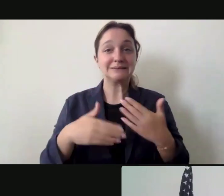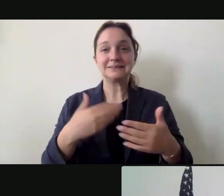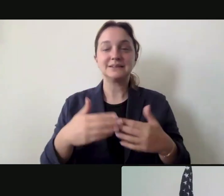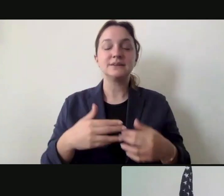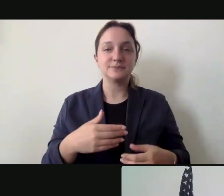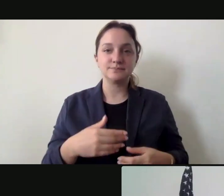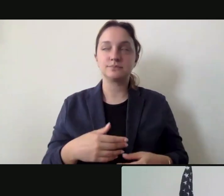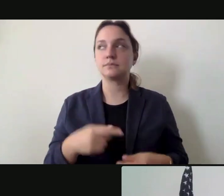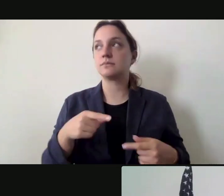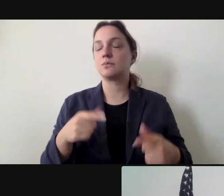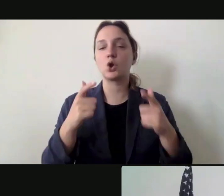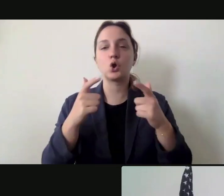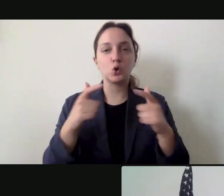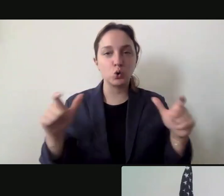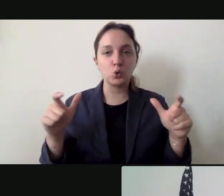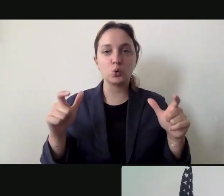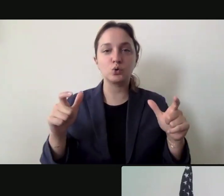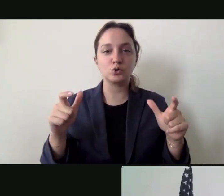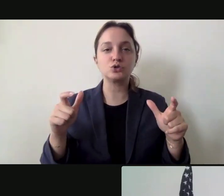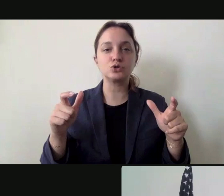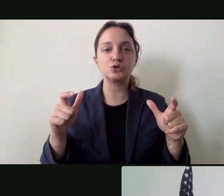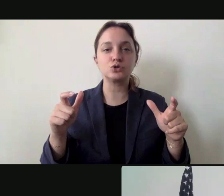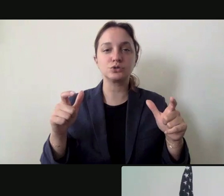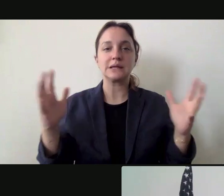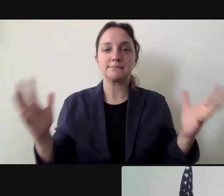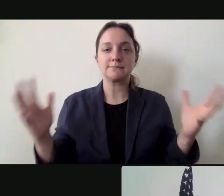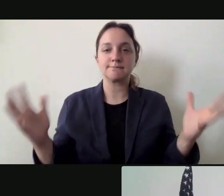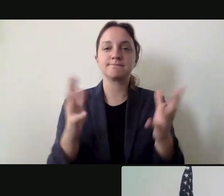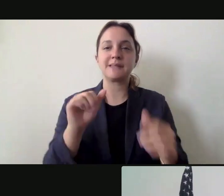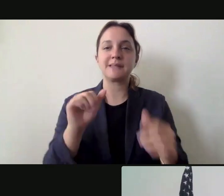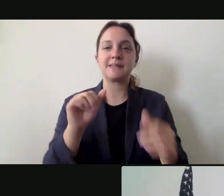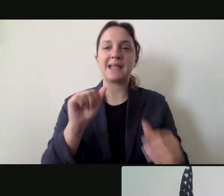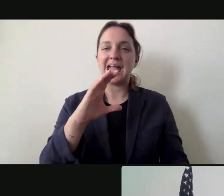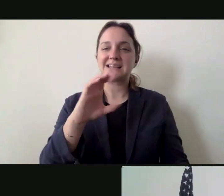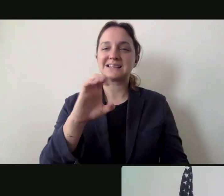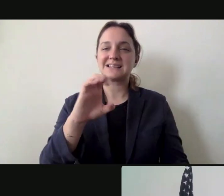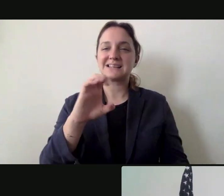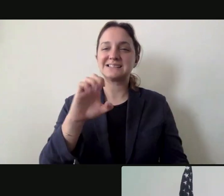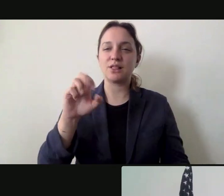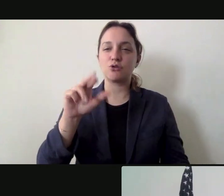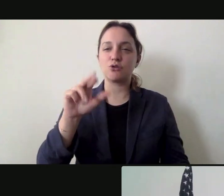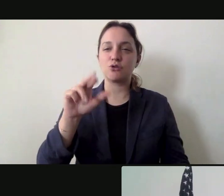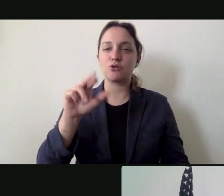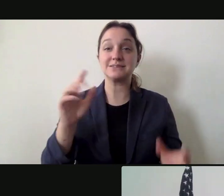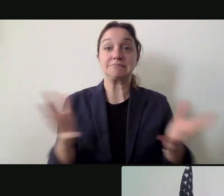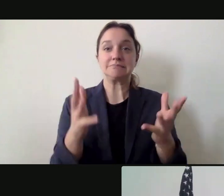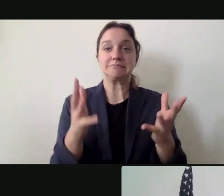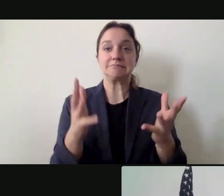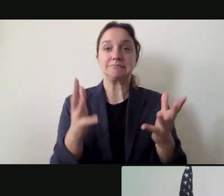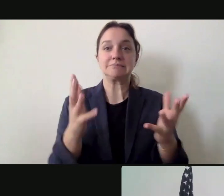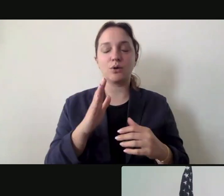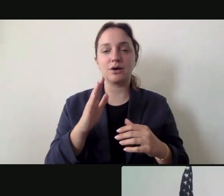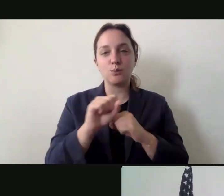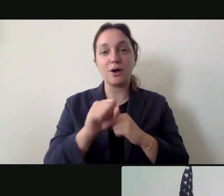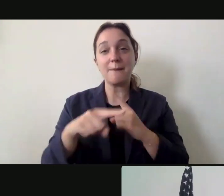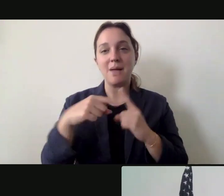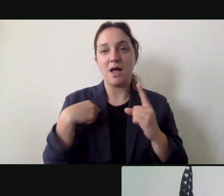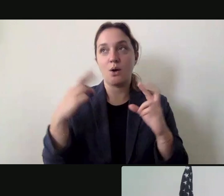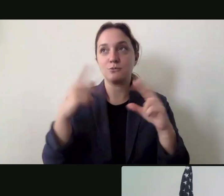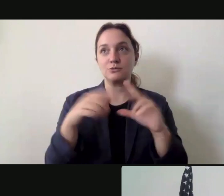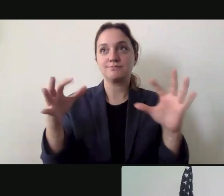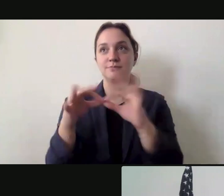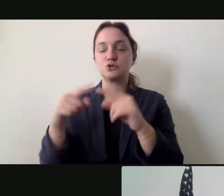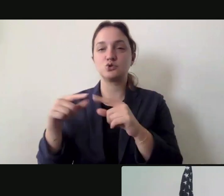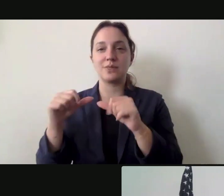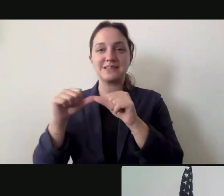is a huge accelerant to the work that we're doing here, and I just attach it to the sustainability plan real quick as we move